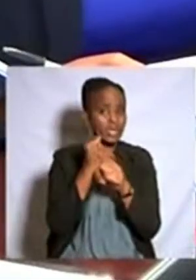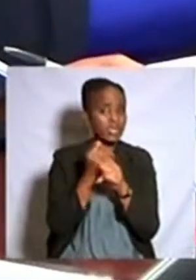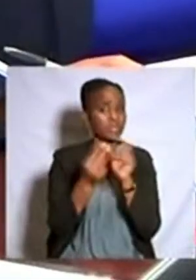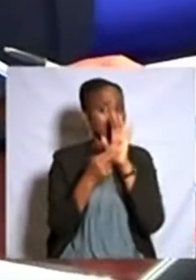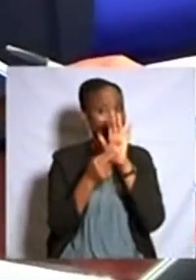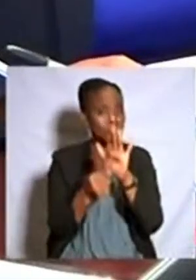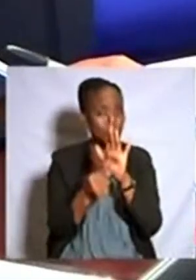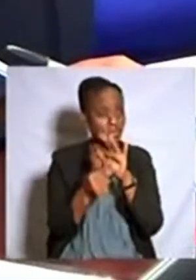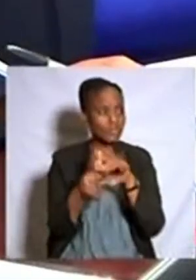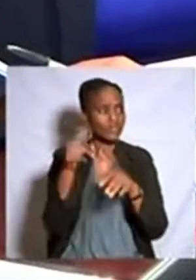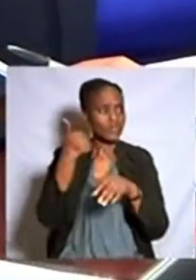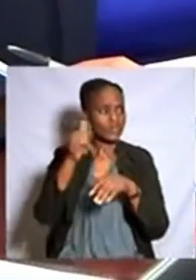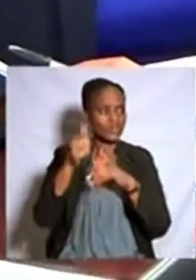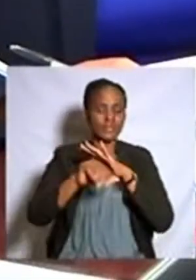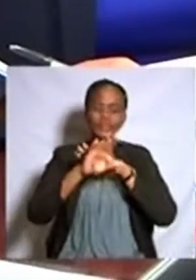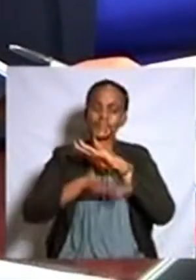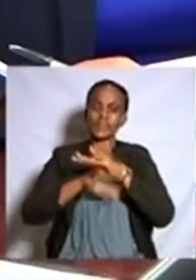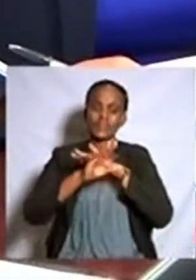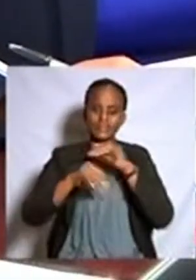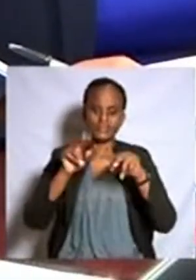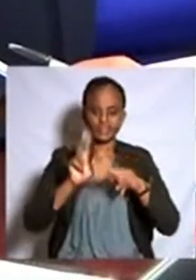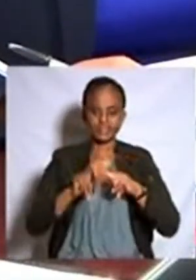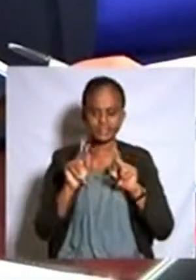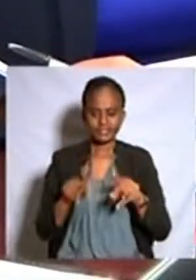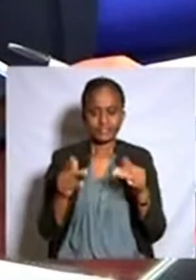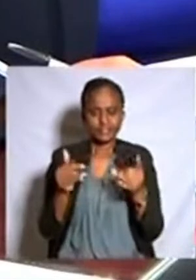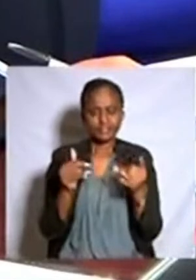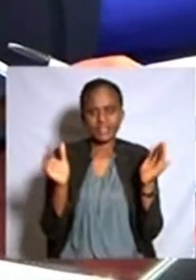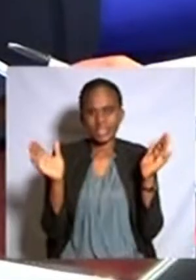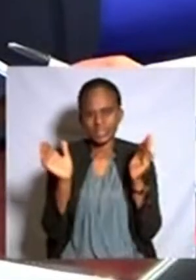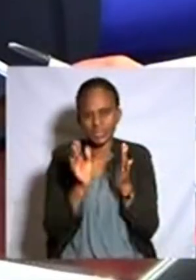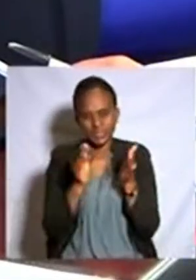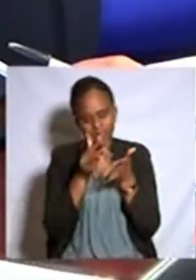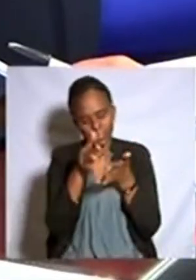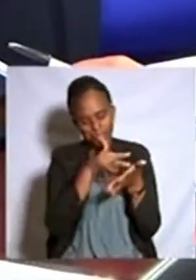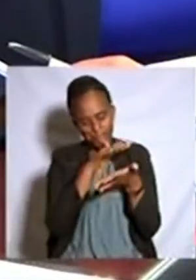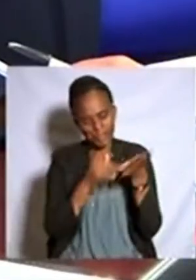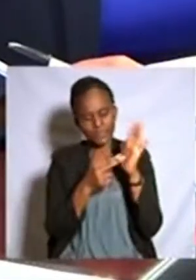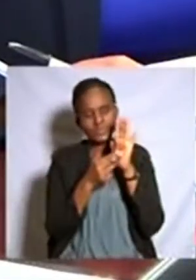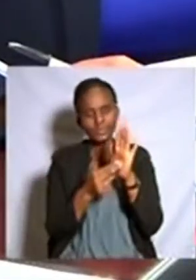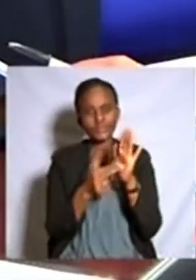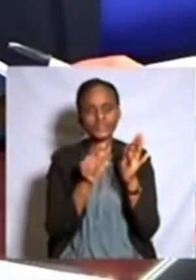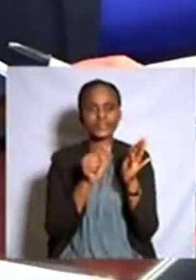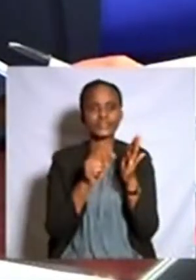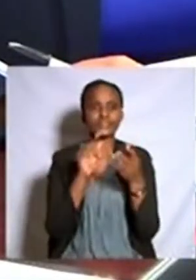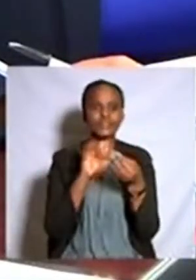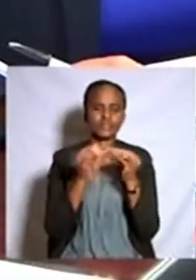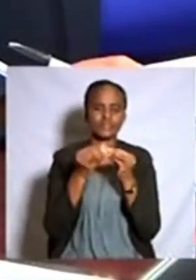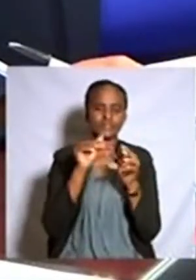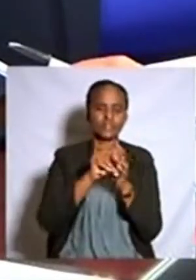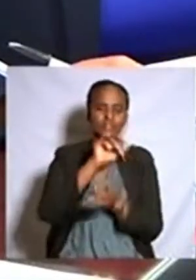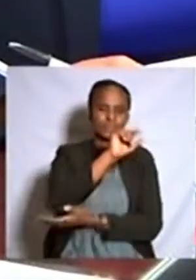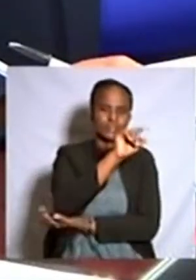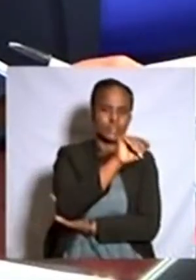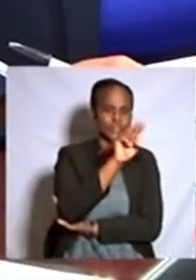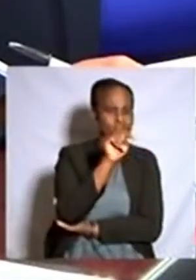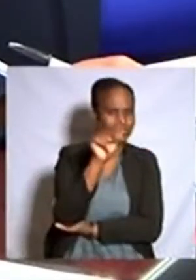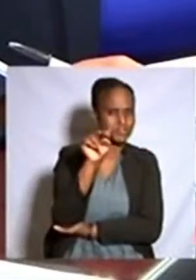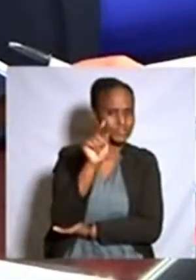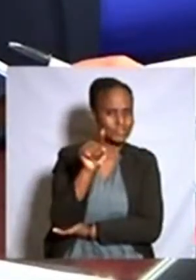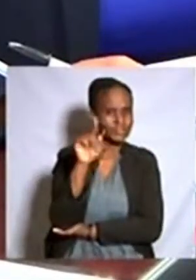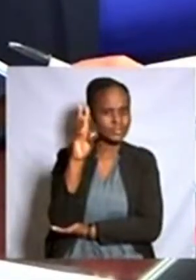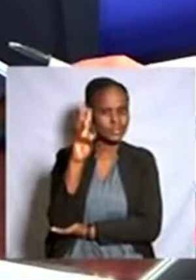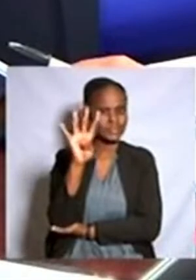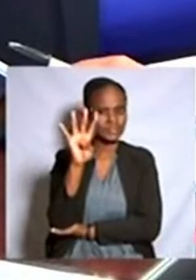the trend below. Chair, the small table there which shows the cost of income ratio in 2022 is